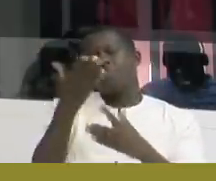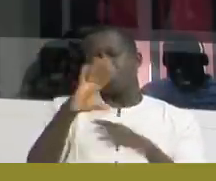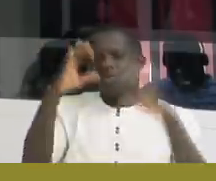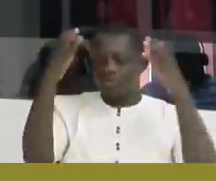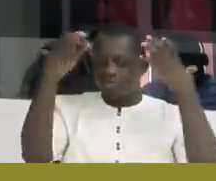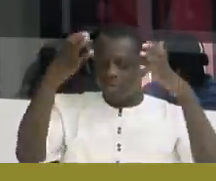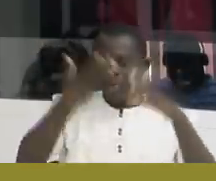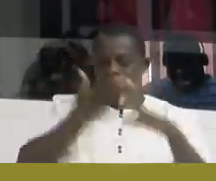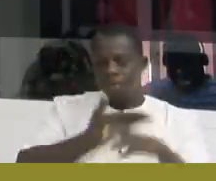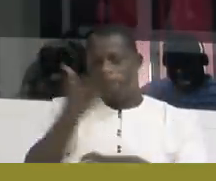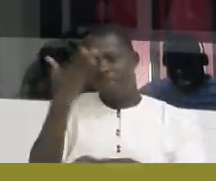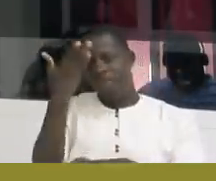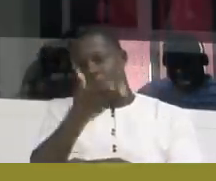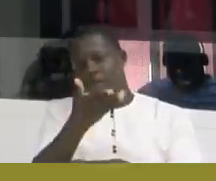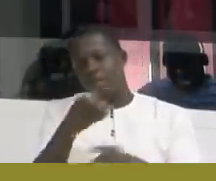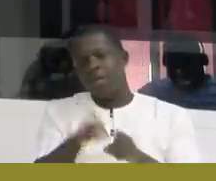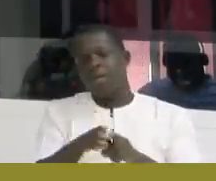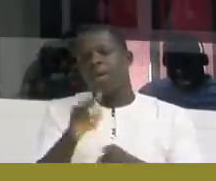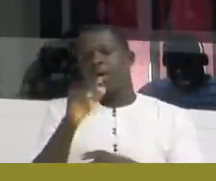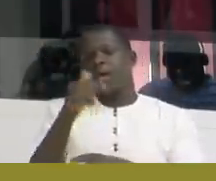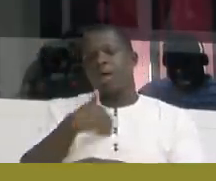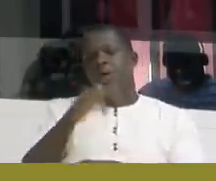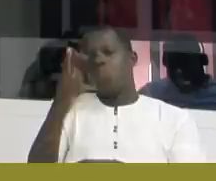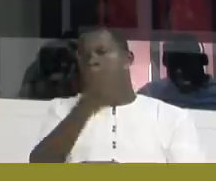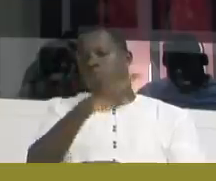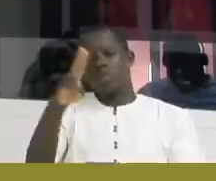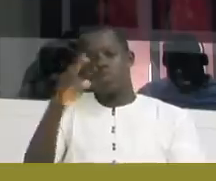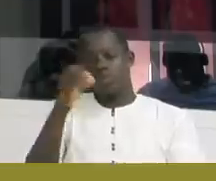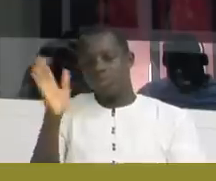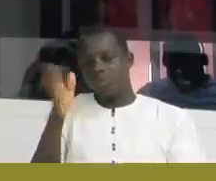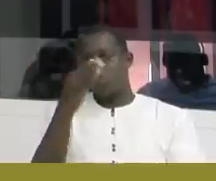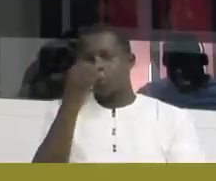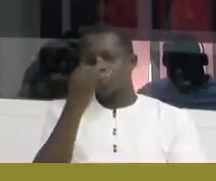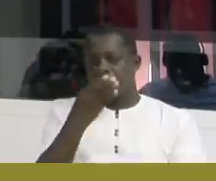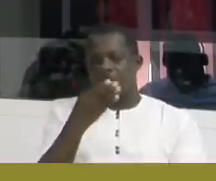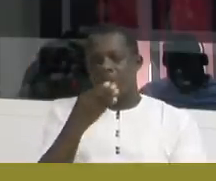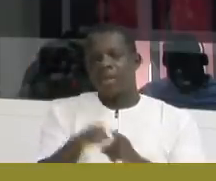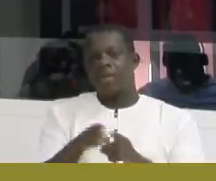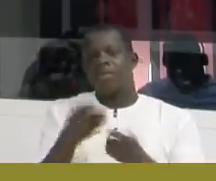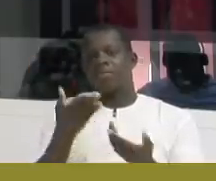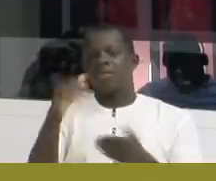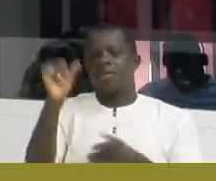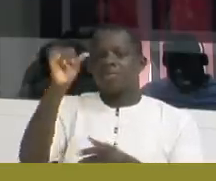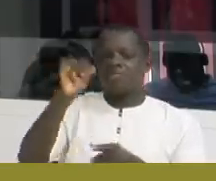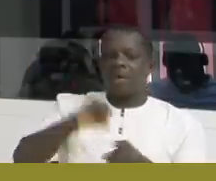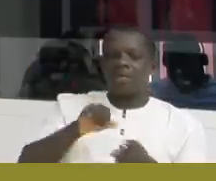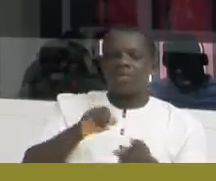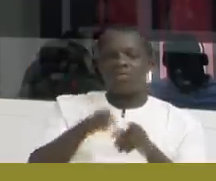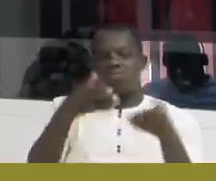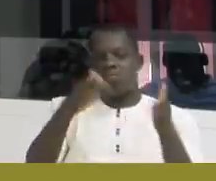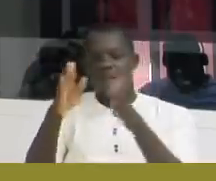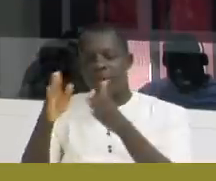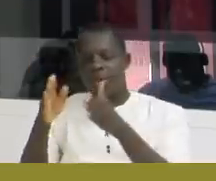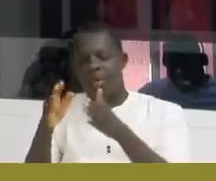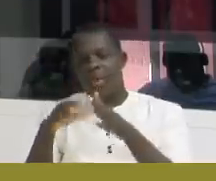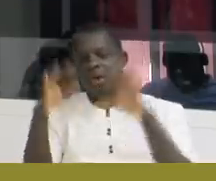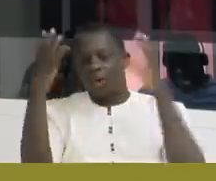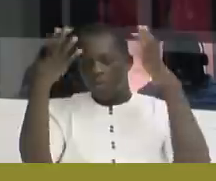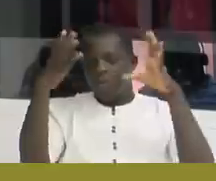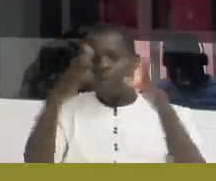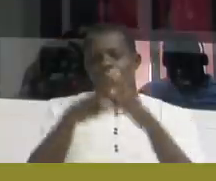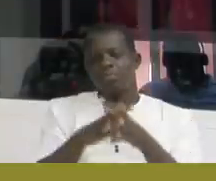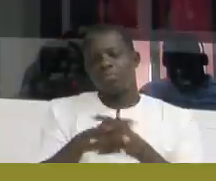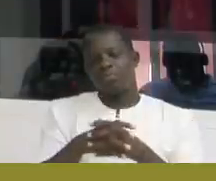was, I wouldn't go to say that it was bad blood, but